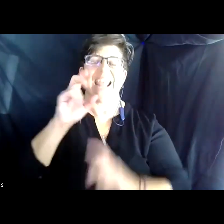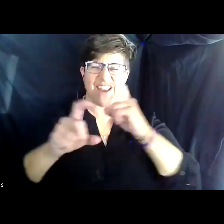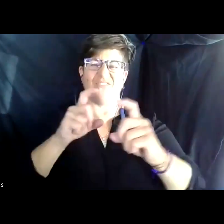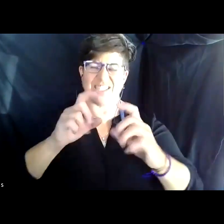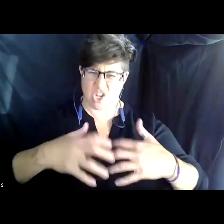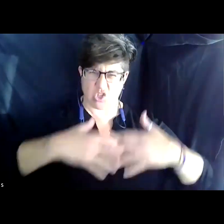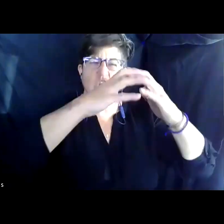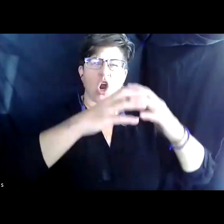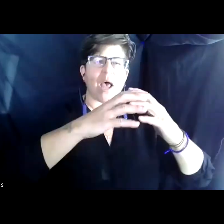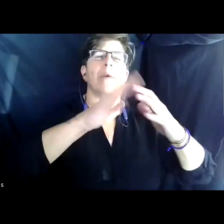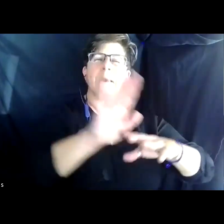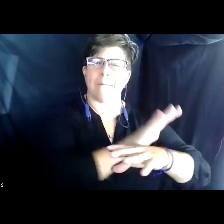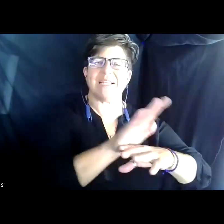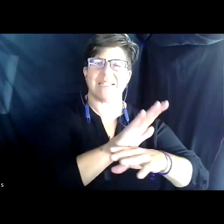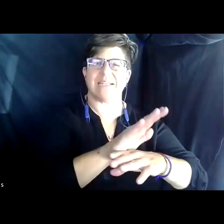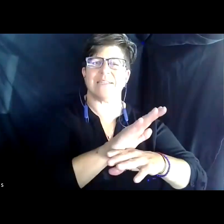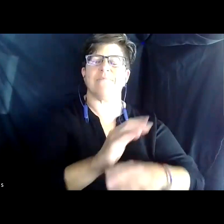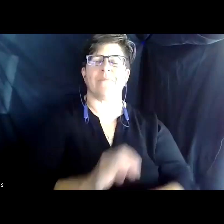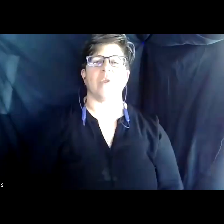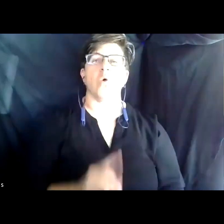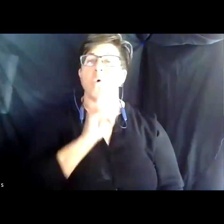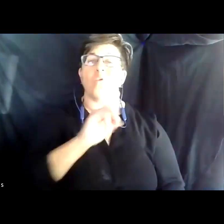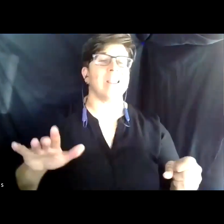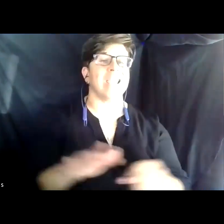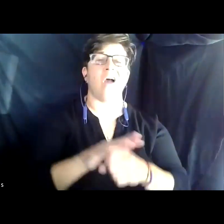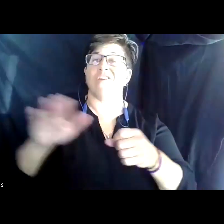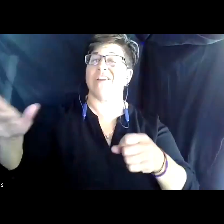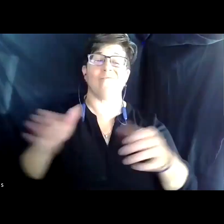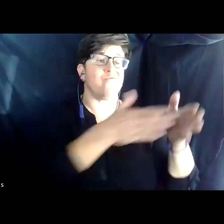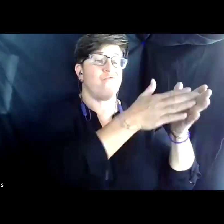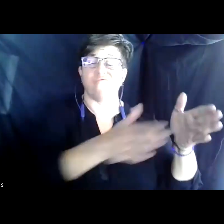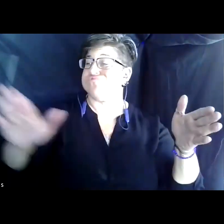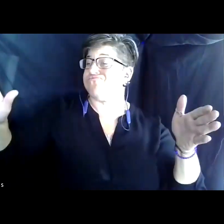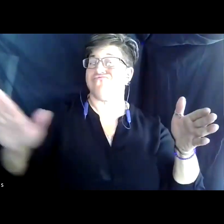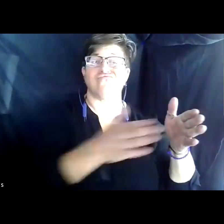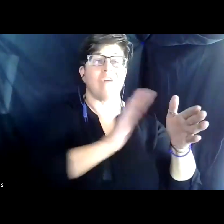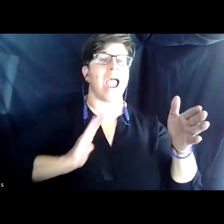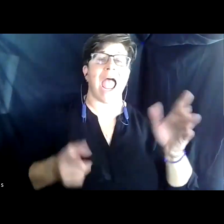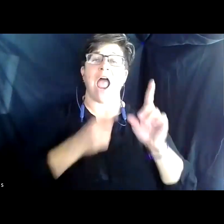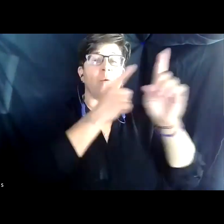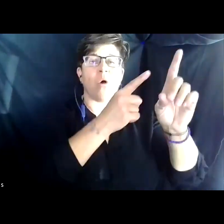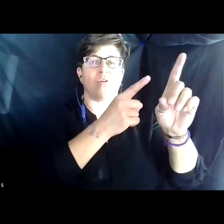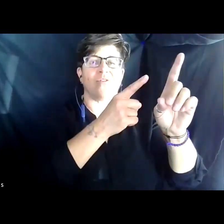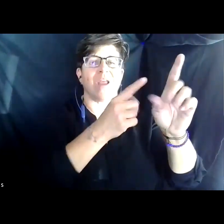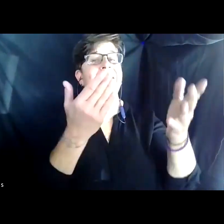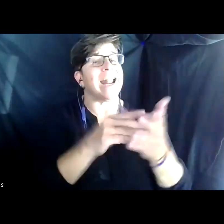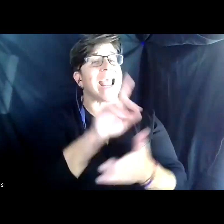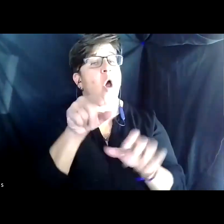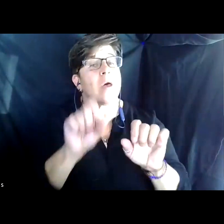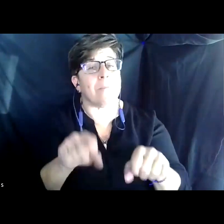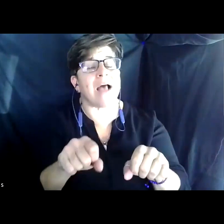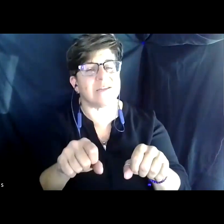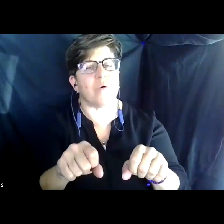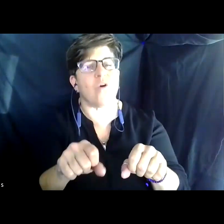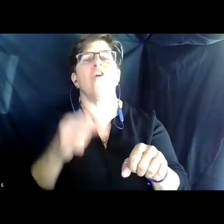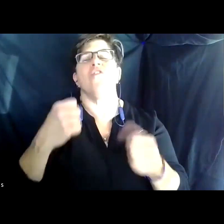this space. We truly are covering the entire spectrum of our mission. And again, this is only possible thanks to the generosity of our